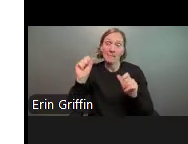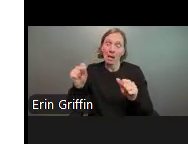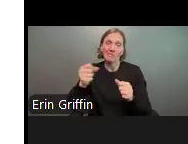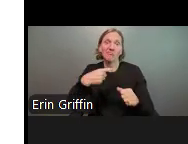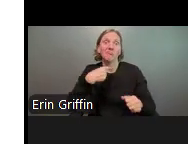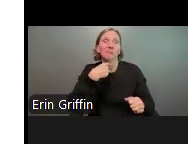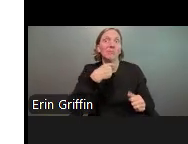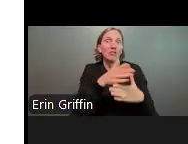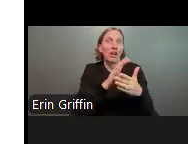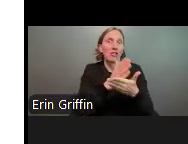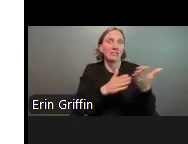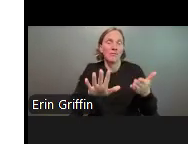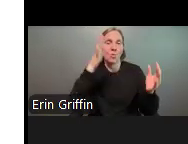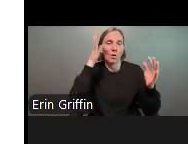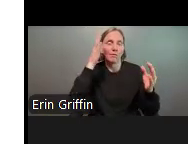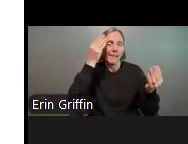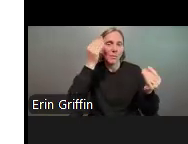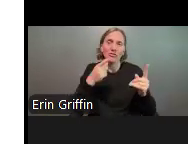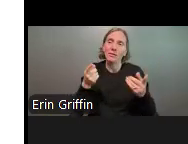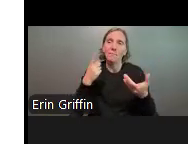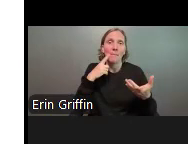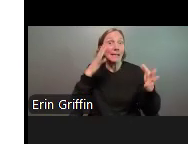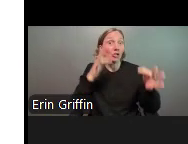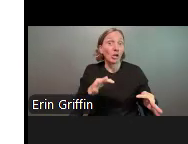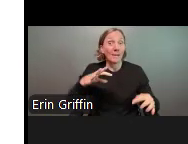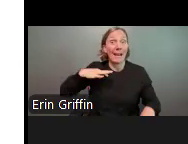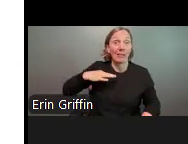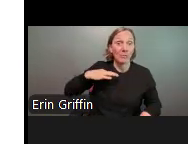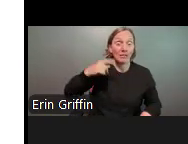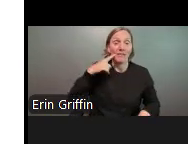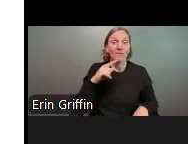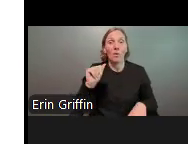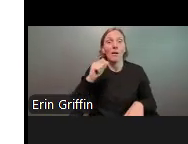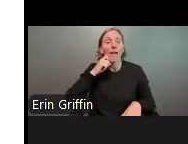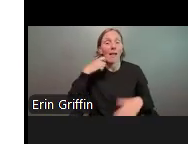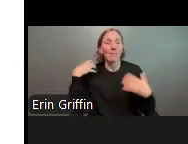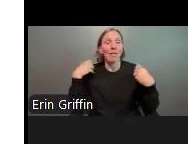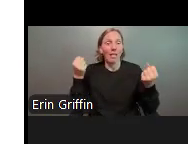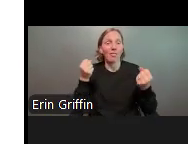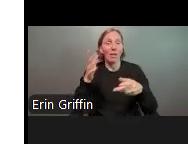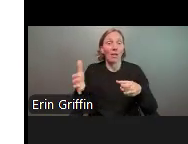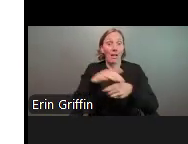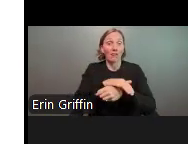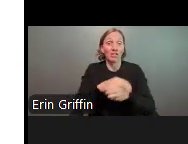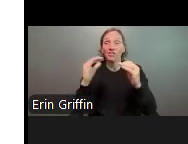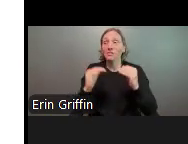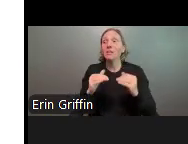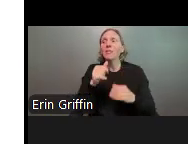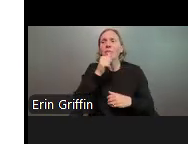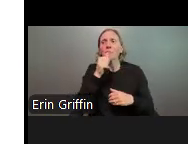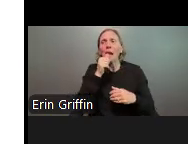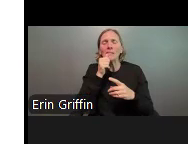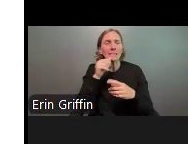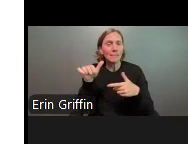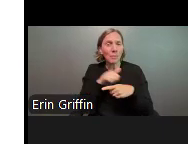information, including determining eligibility for Apple Health coverage. And the privacy practices listed below are provided